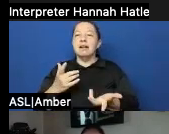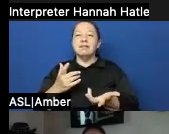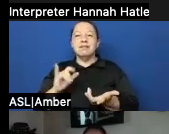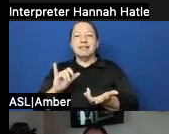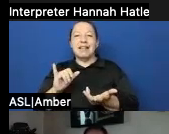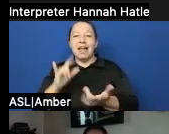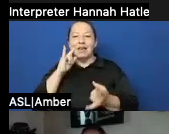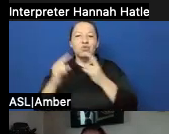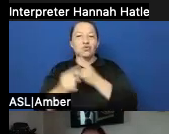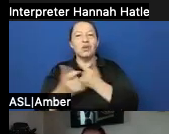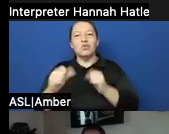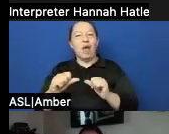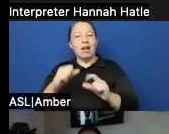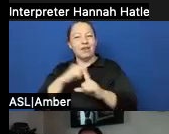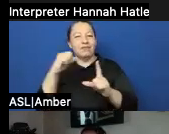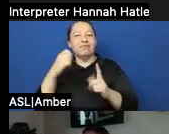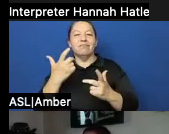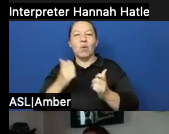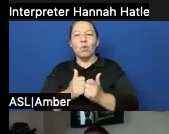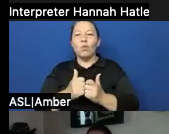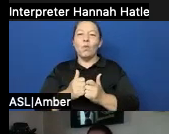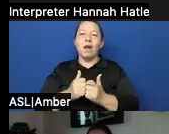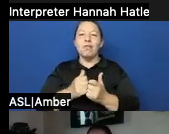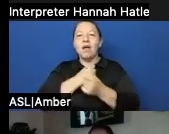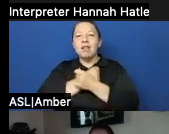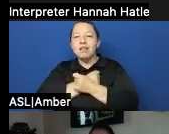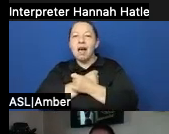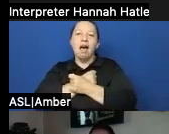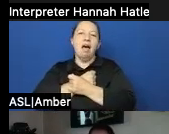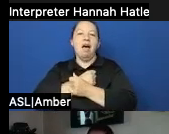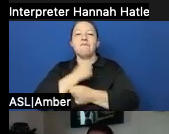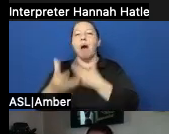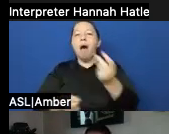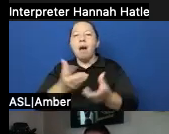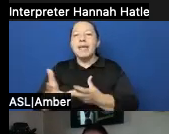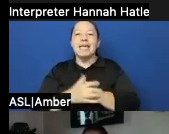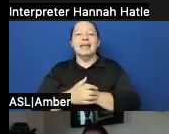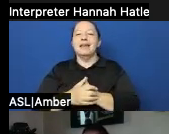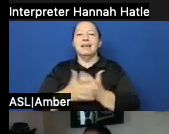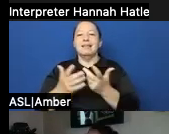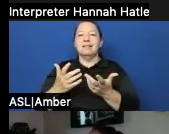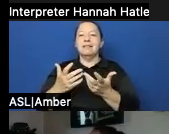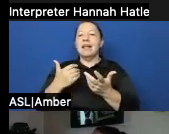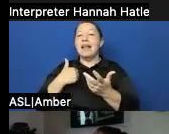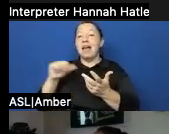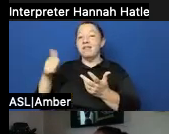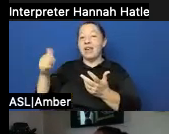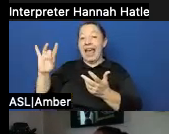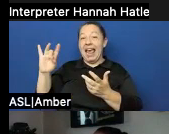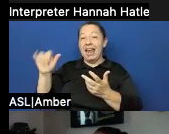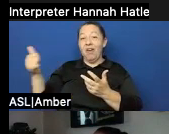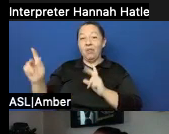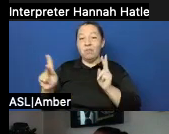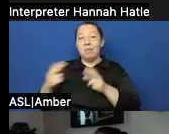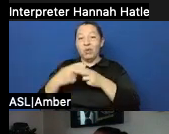love bombing and building them up, and just to have 8 other individuals in, it's called a kennel, which would be